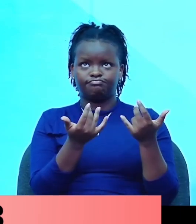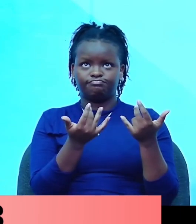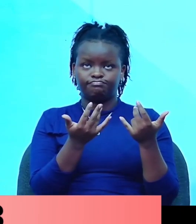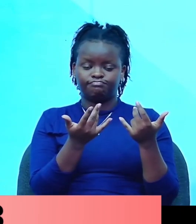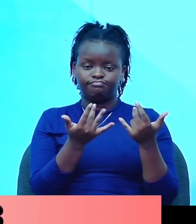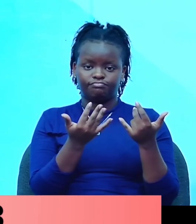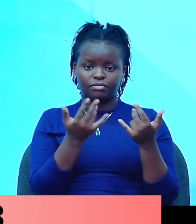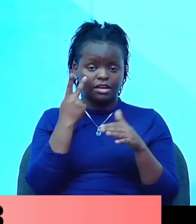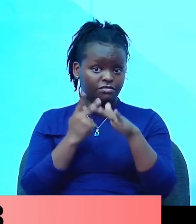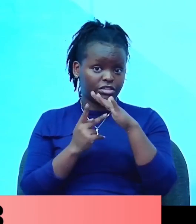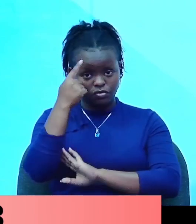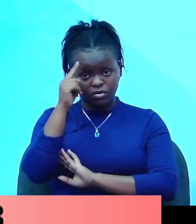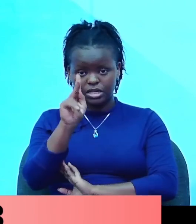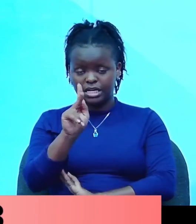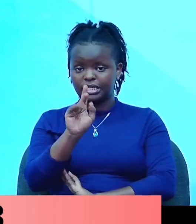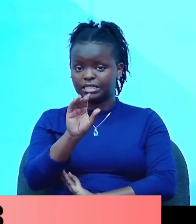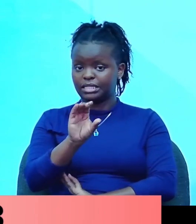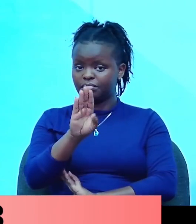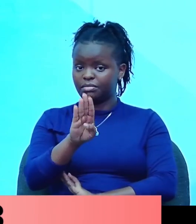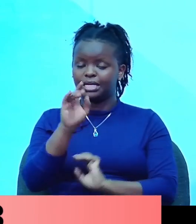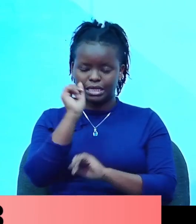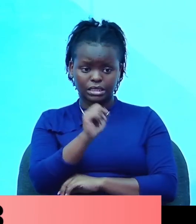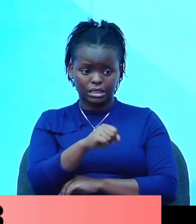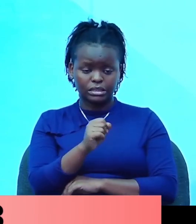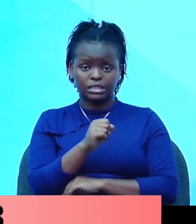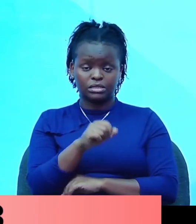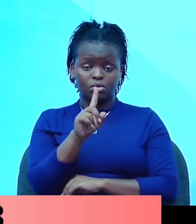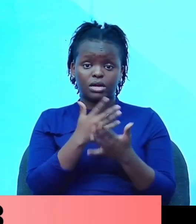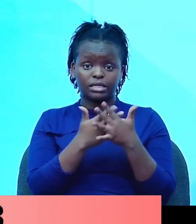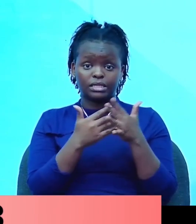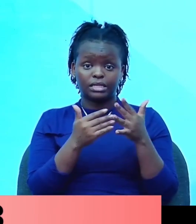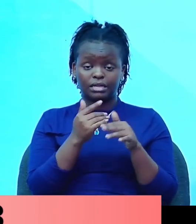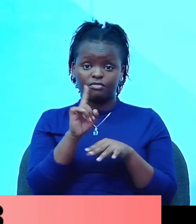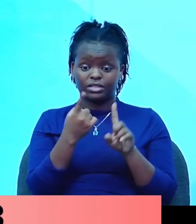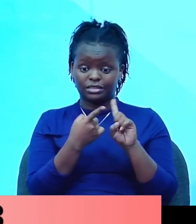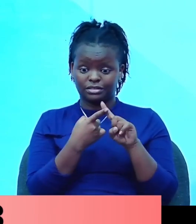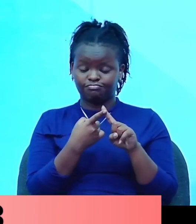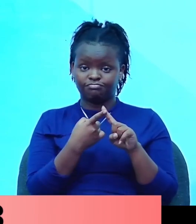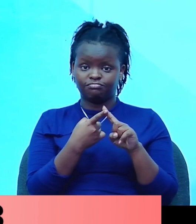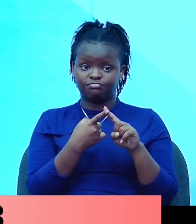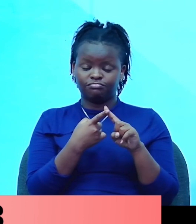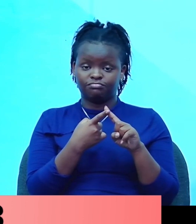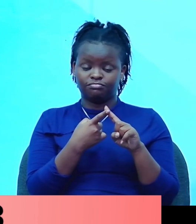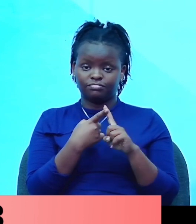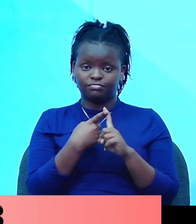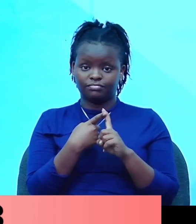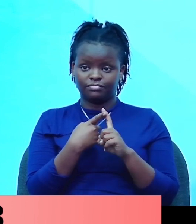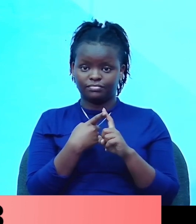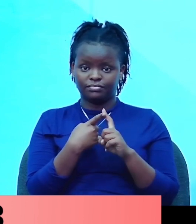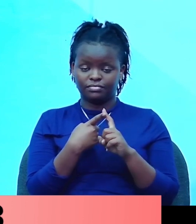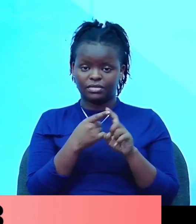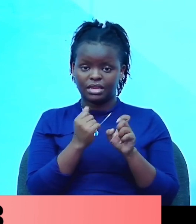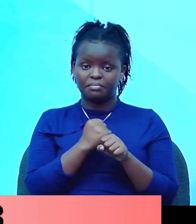of KCB? Yes, absolutely. So, one of the things, first of all, enabling savings on a mobile phone makes it a lot